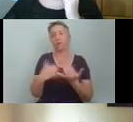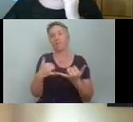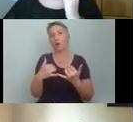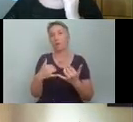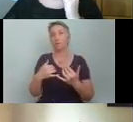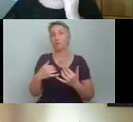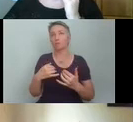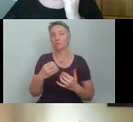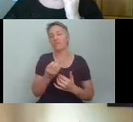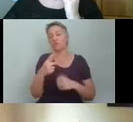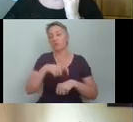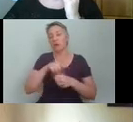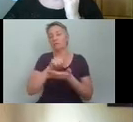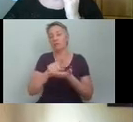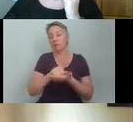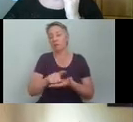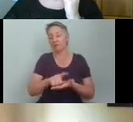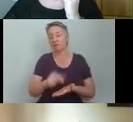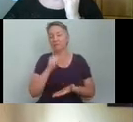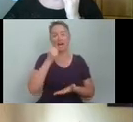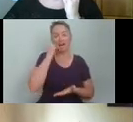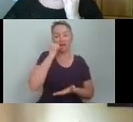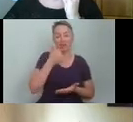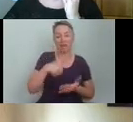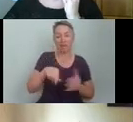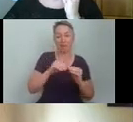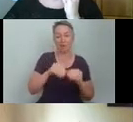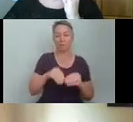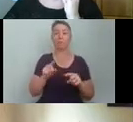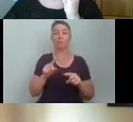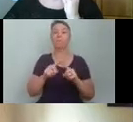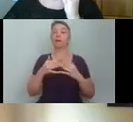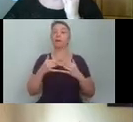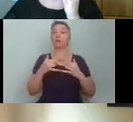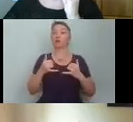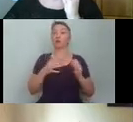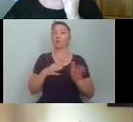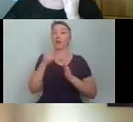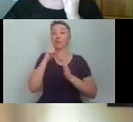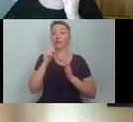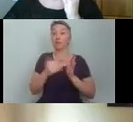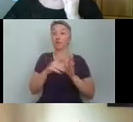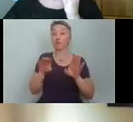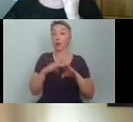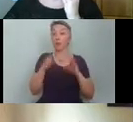a couple times a week, but our current reopening plans, talking about